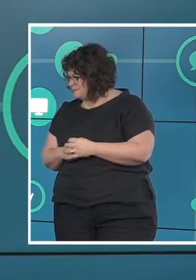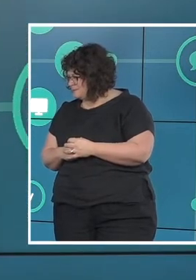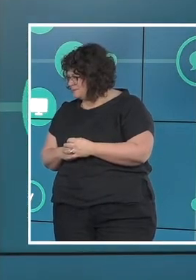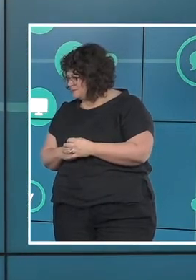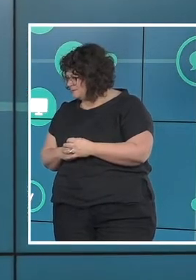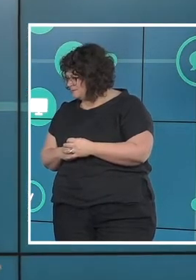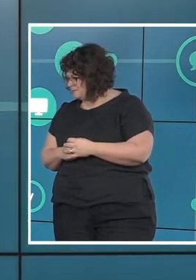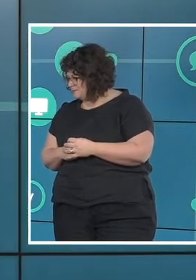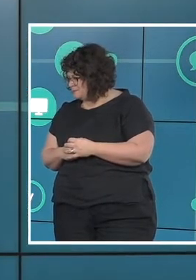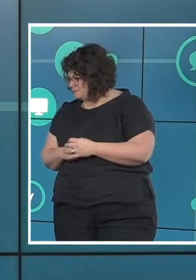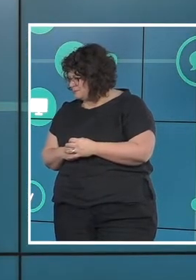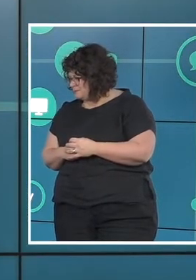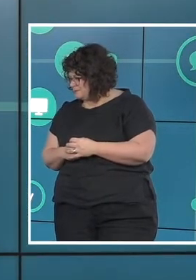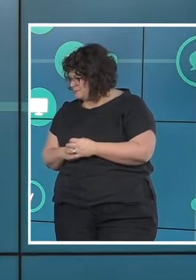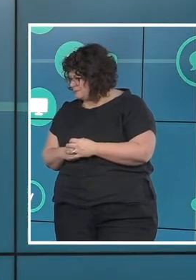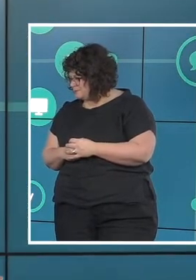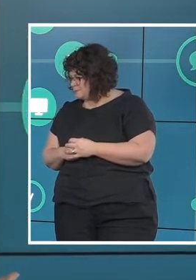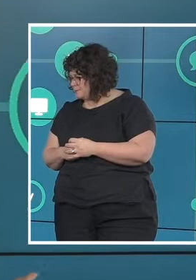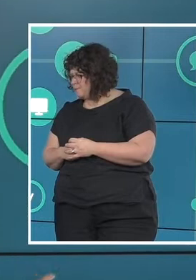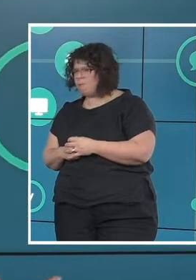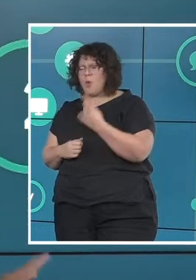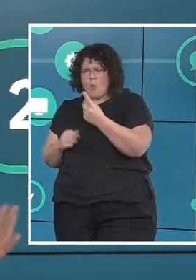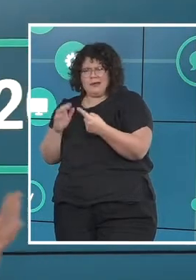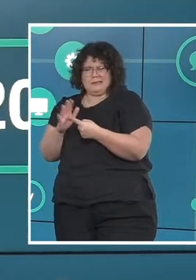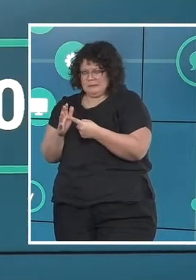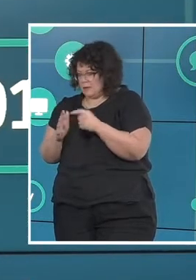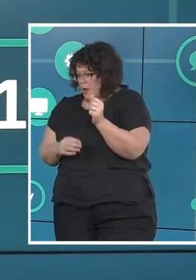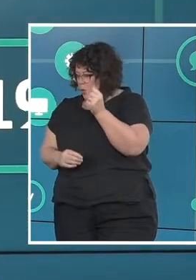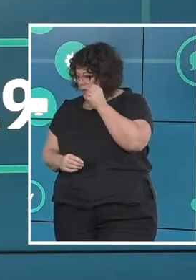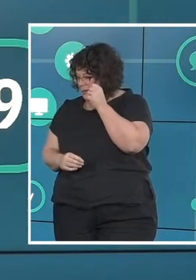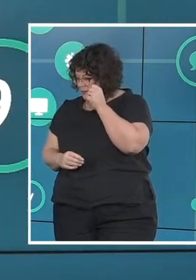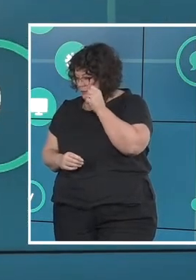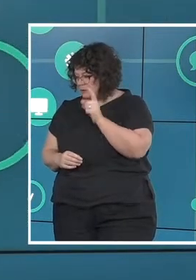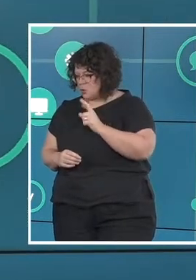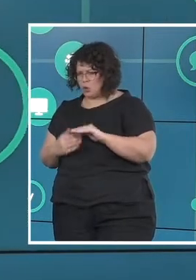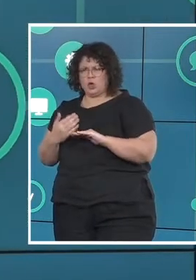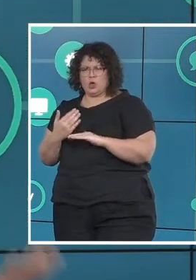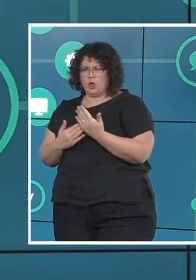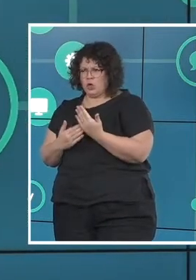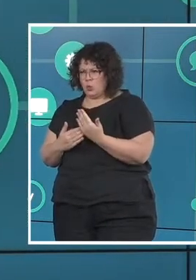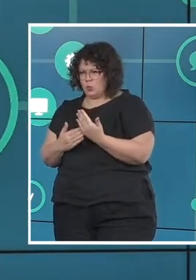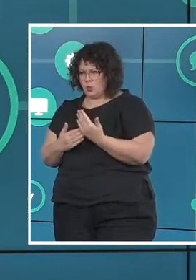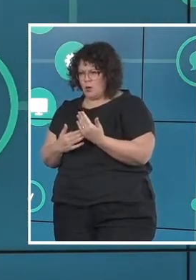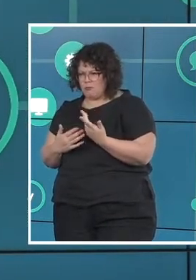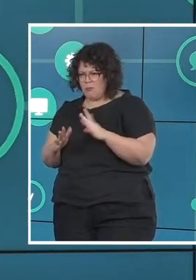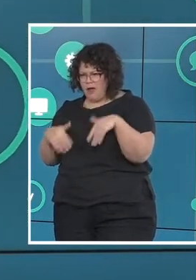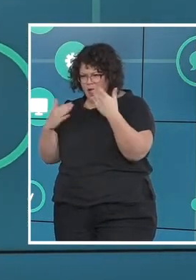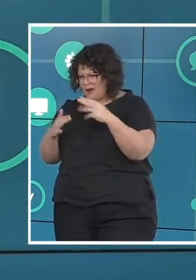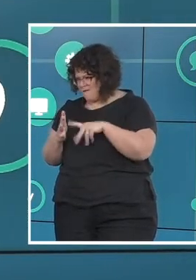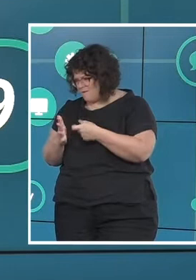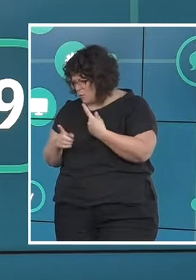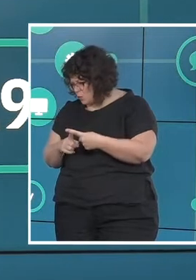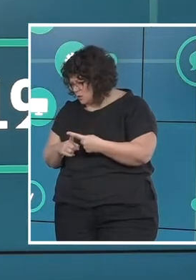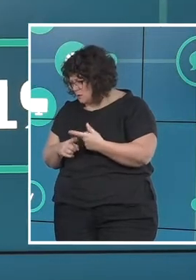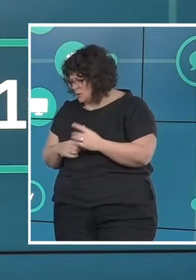So another unique thing about our company is that every Monday we have a bunch of new hires start their